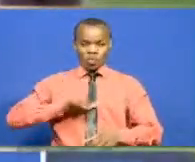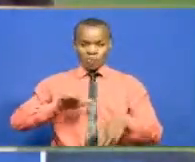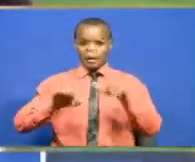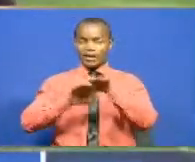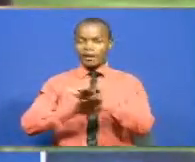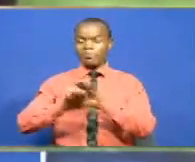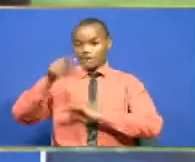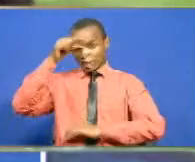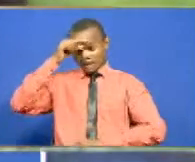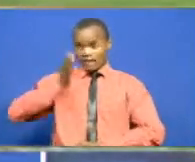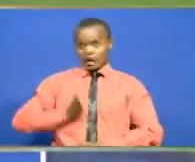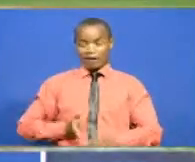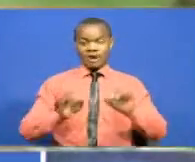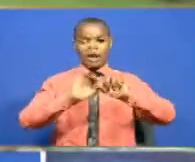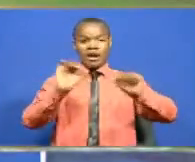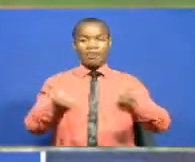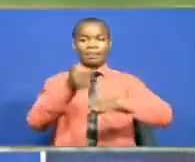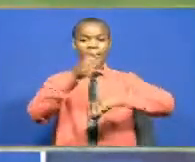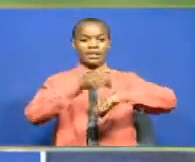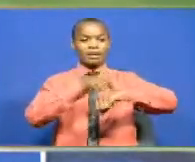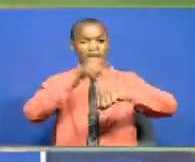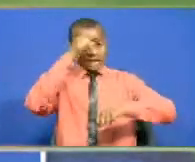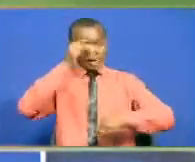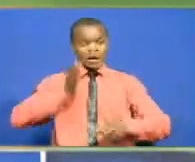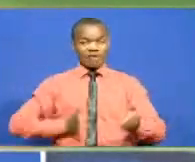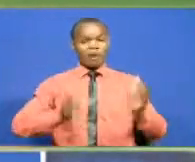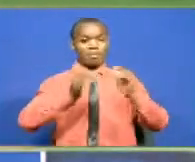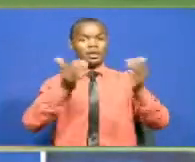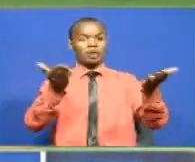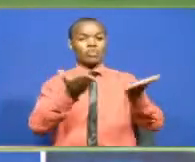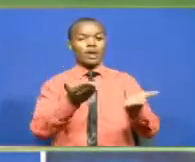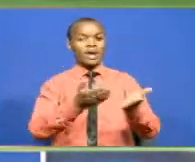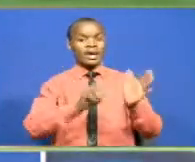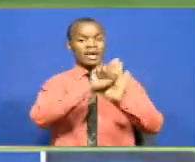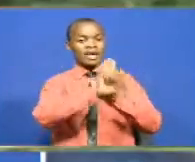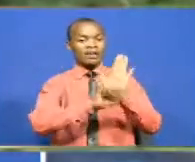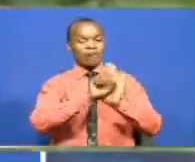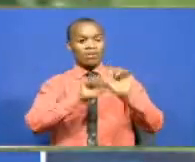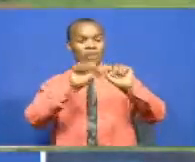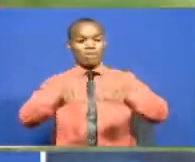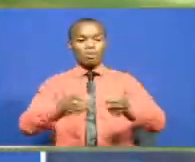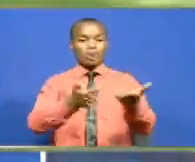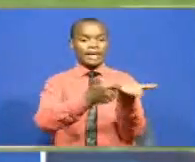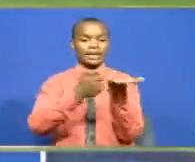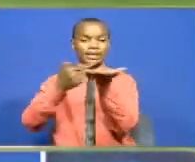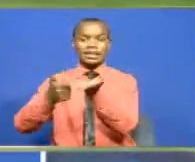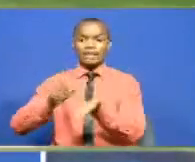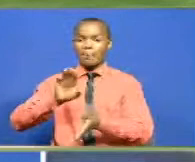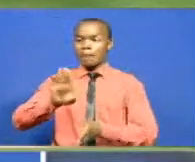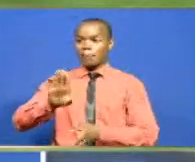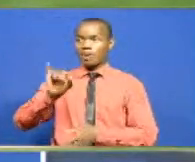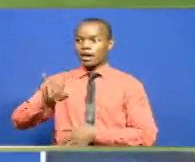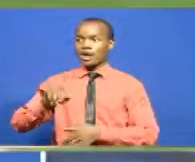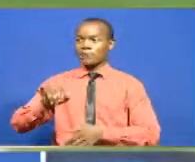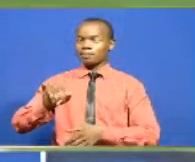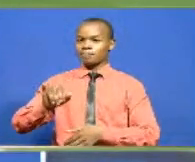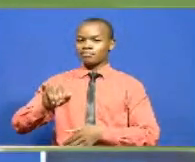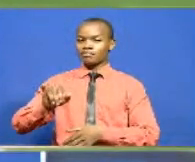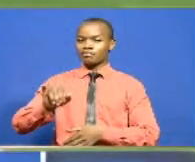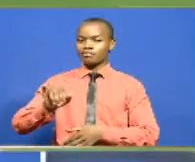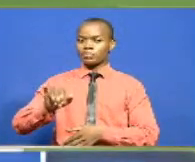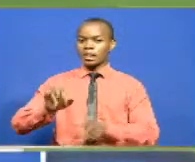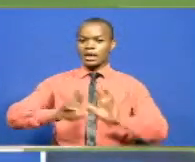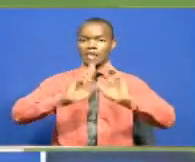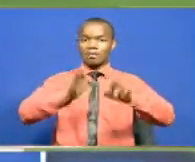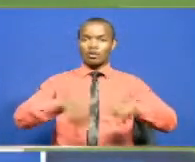a meeting of governors in Naivasha to seek consensus in the BBI report ahead of the proposed referendum in June.